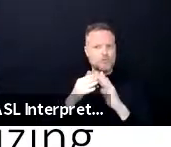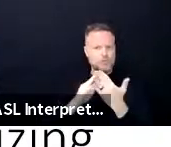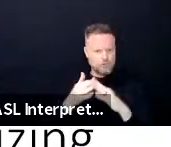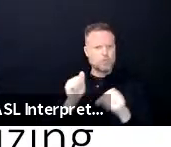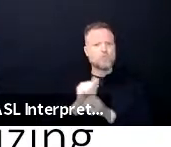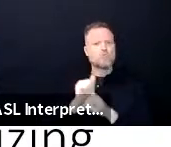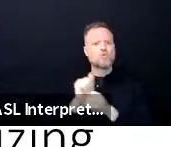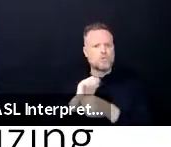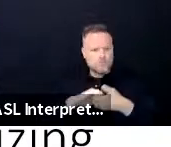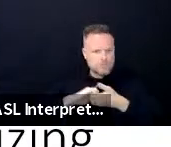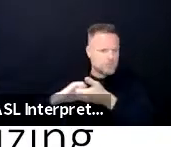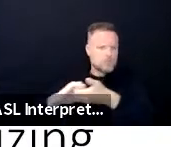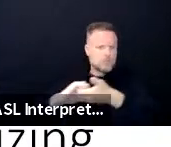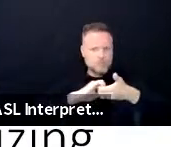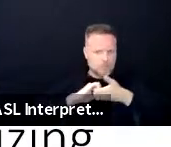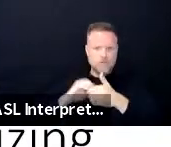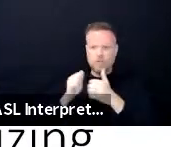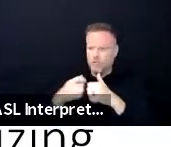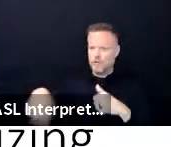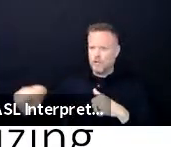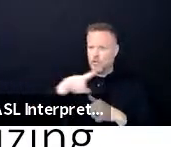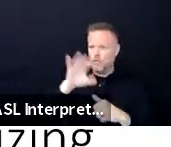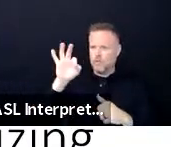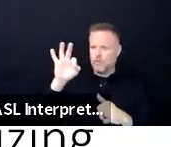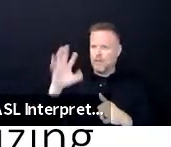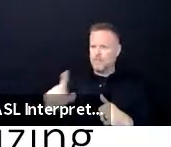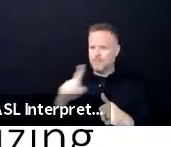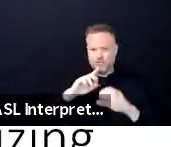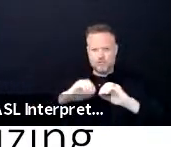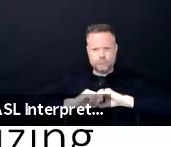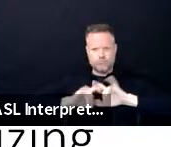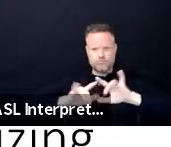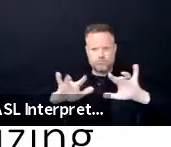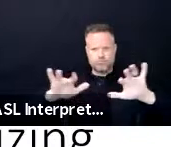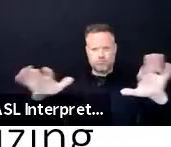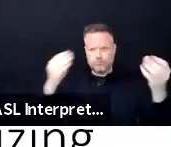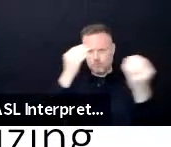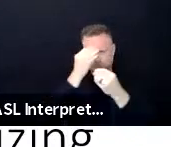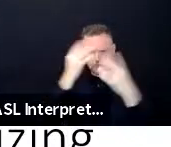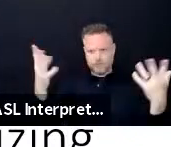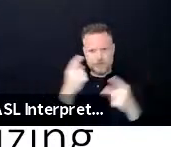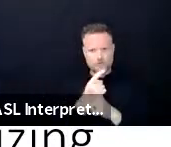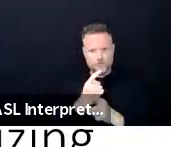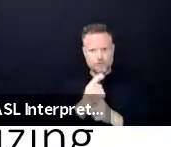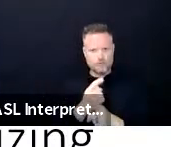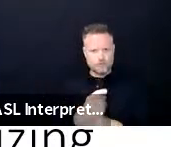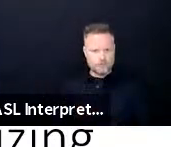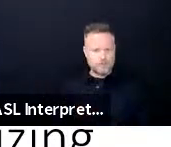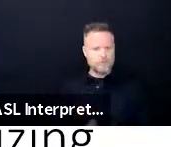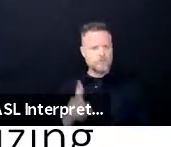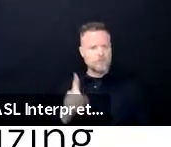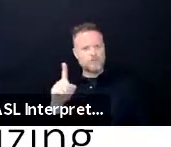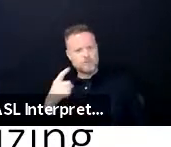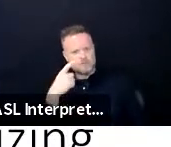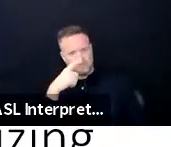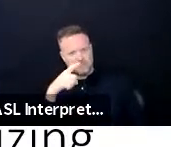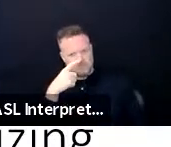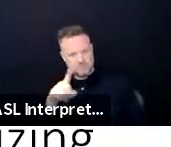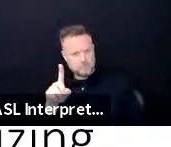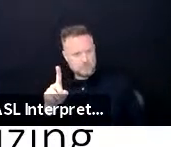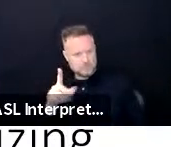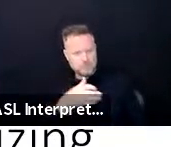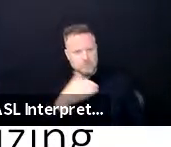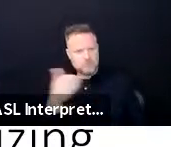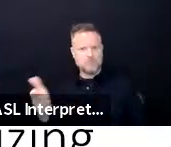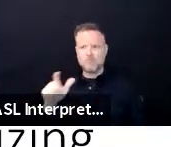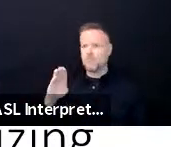make sure that they get that information out to the people. Pastor Carter, yes. If I could. Yes, Broderick,